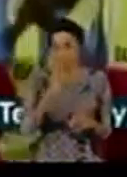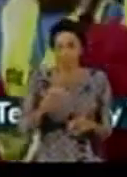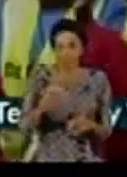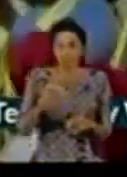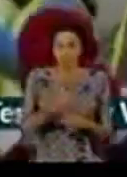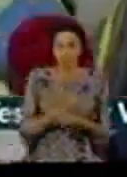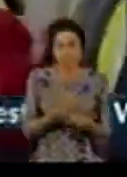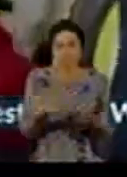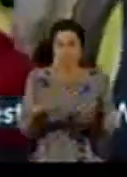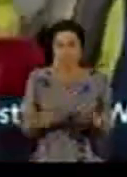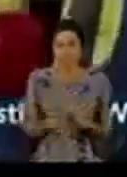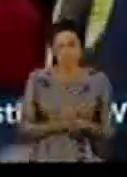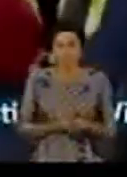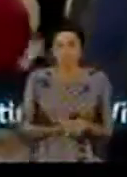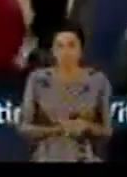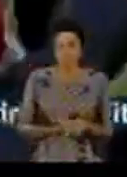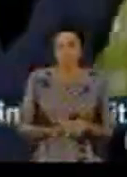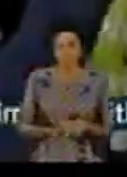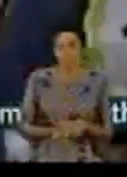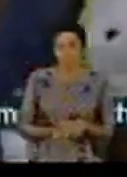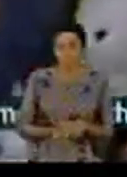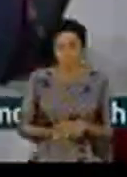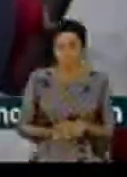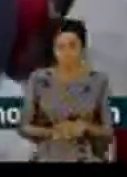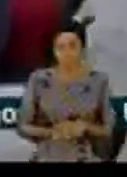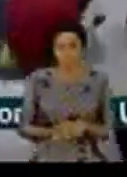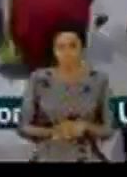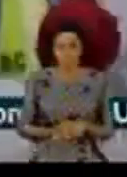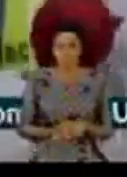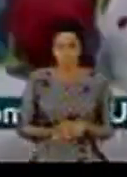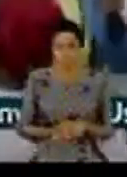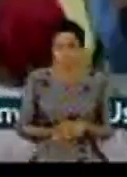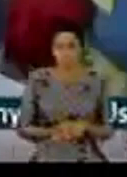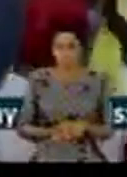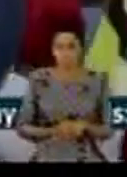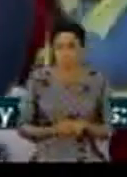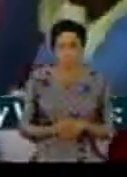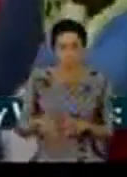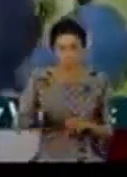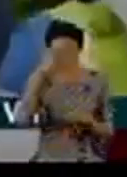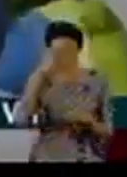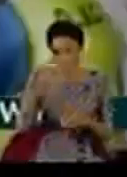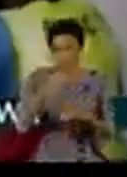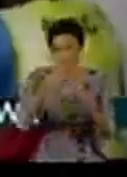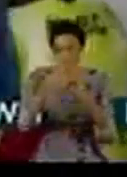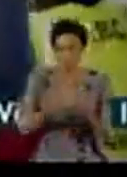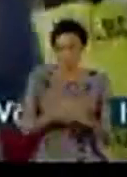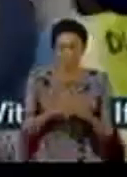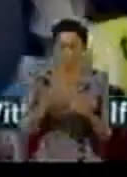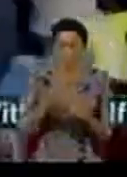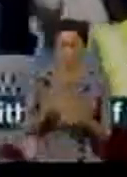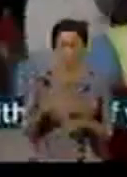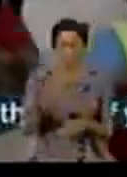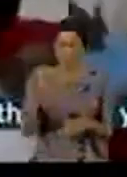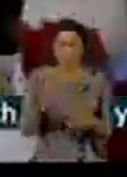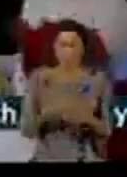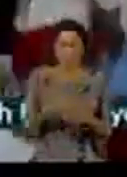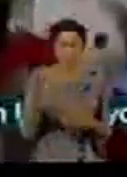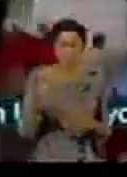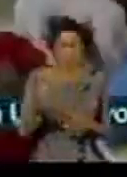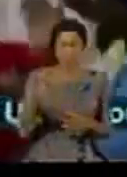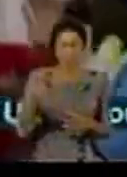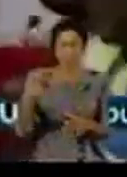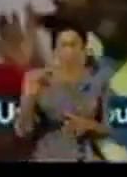Badon. Look at it over there. I worship at Deeperlife Bible Church. More shout for